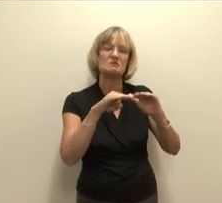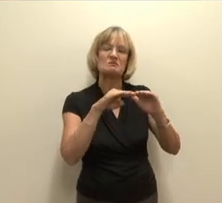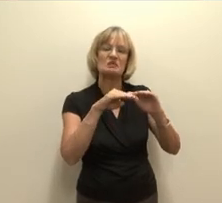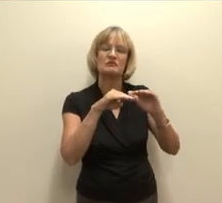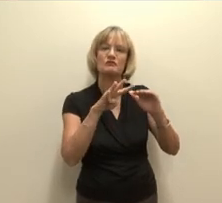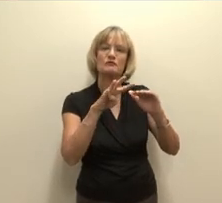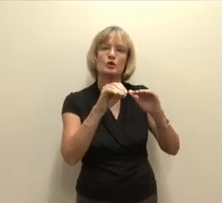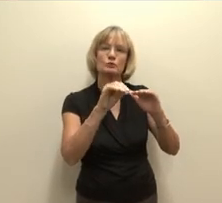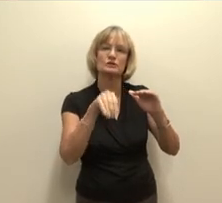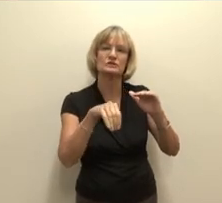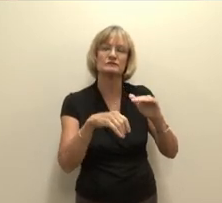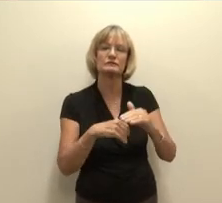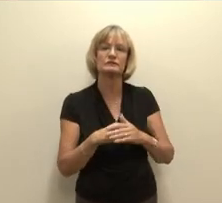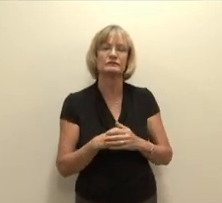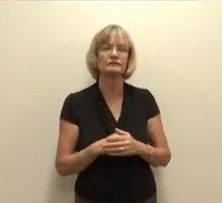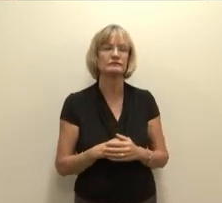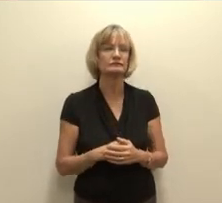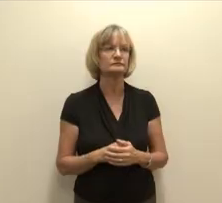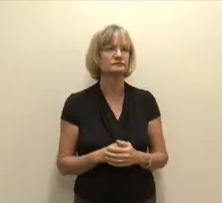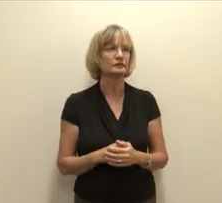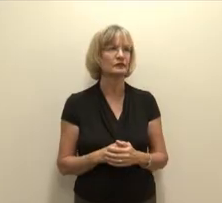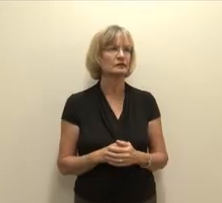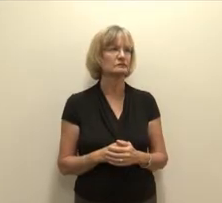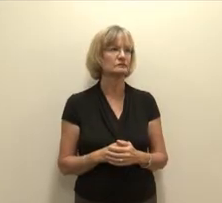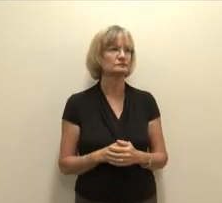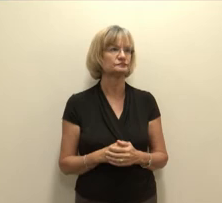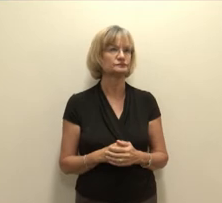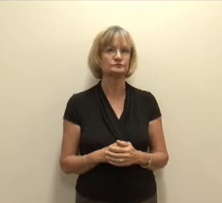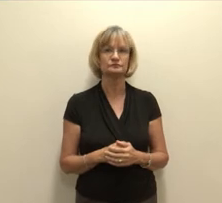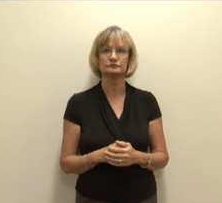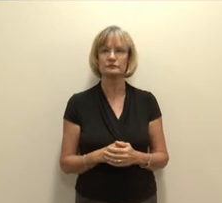Okay. Thanks, Cheryl. Uh-huh.